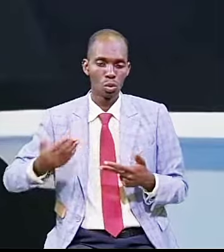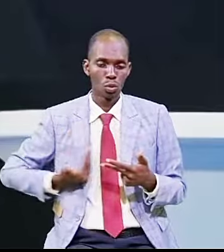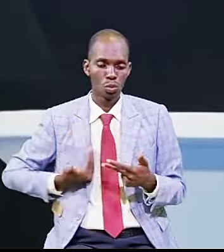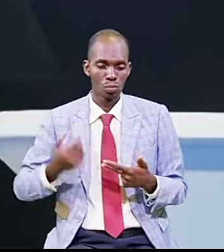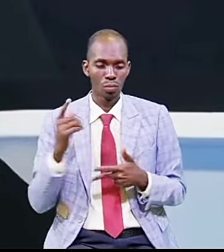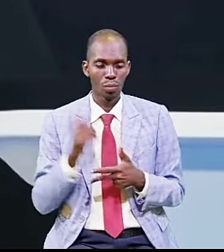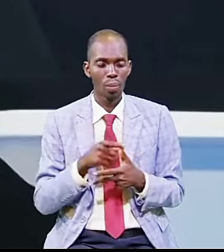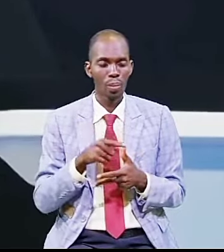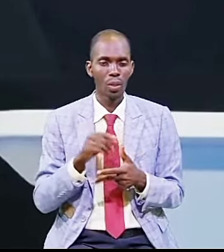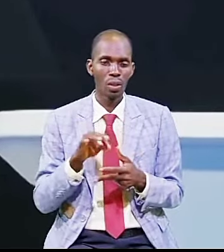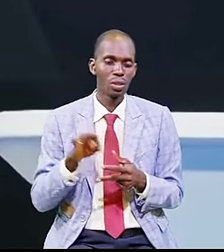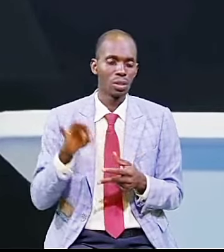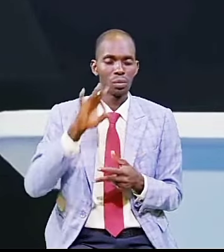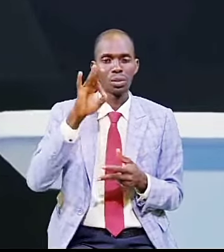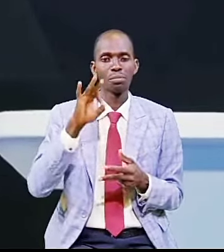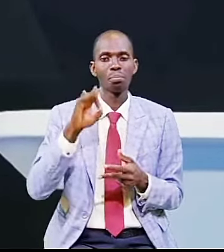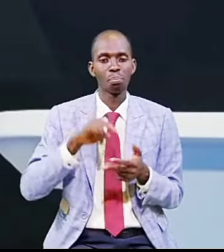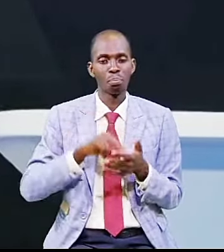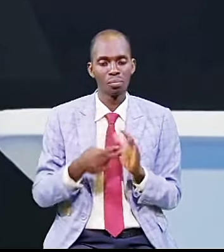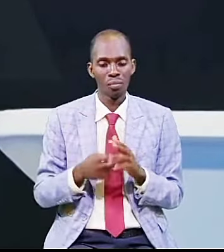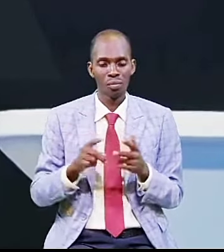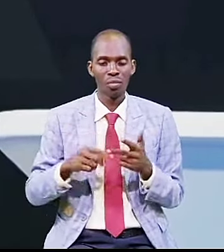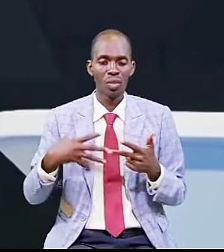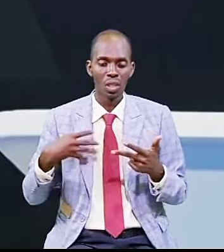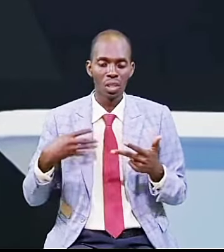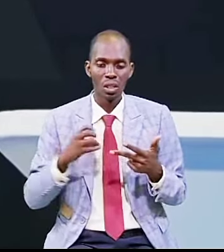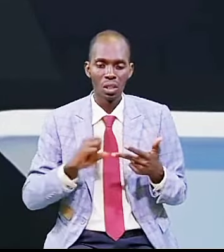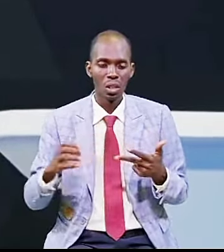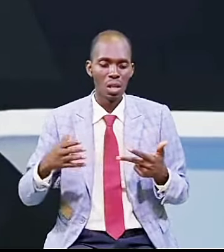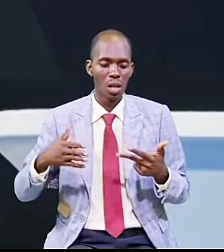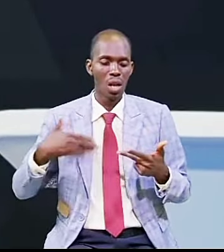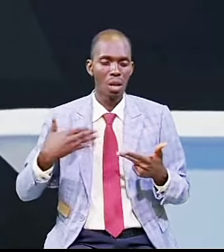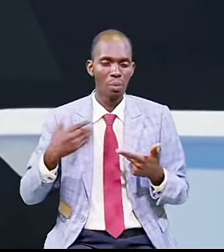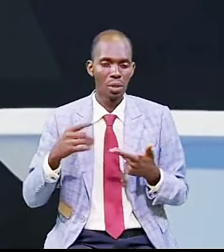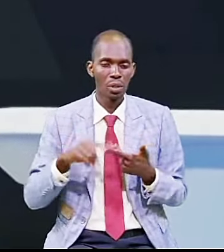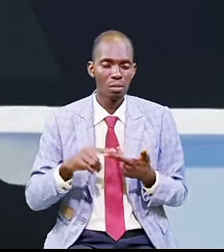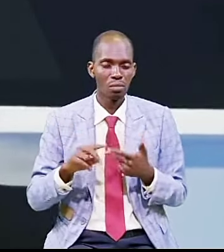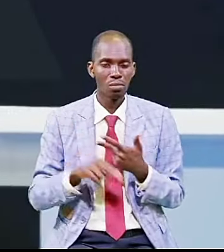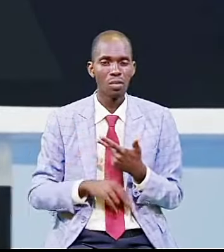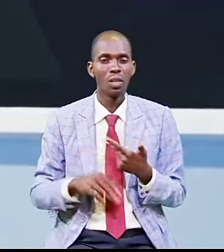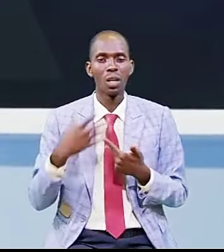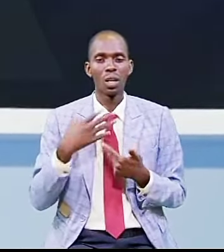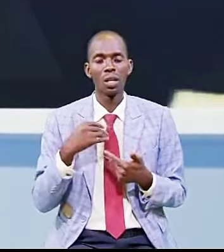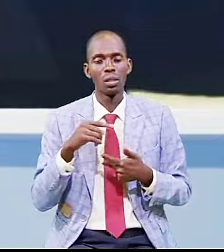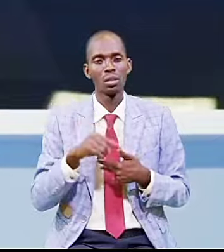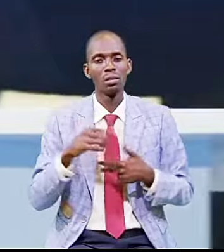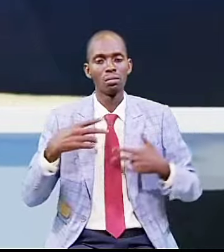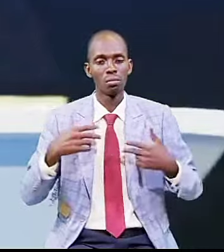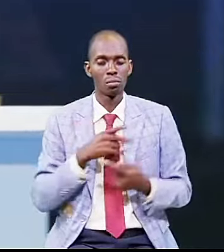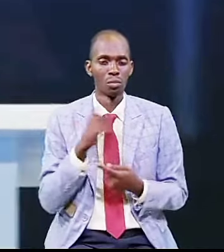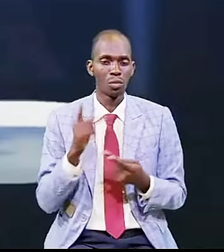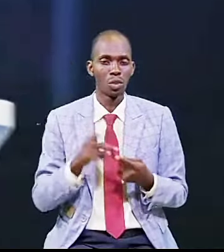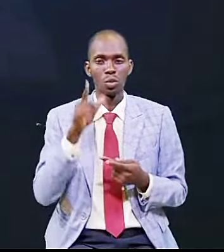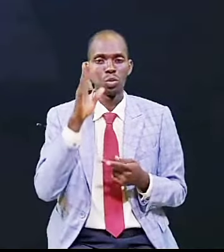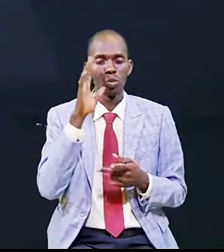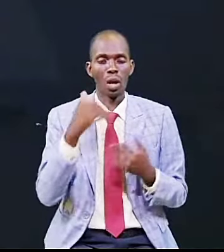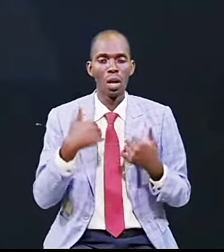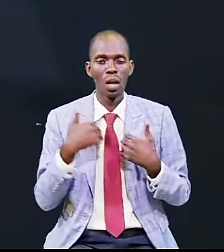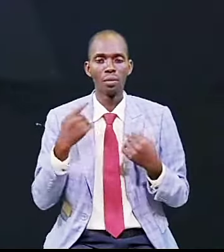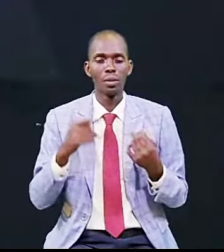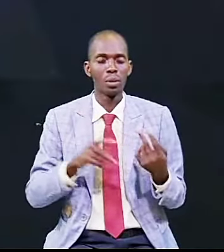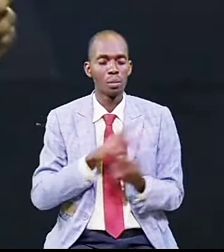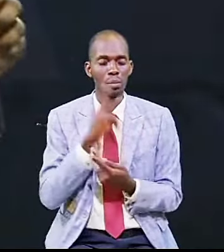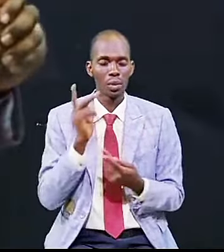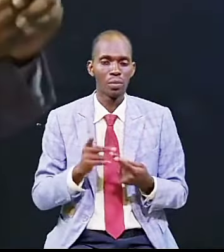healing, happiness and holiness, that the wholeness, you'll have the wholeness tonight. I